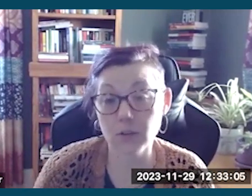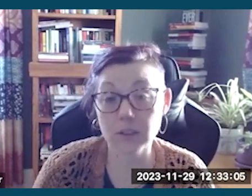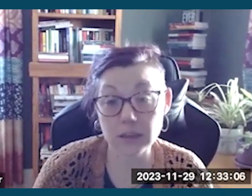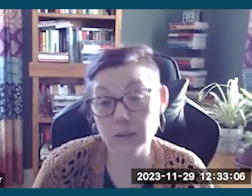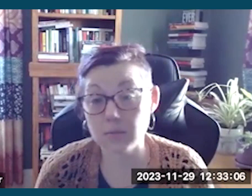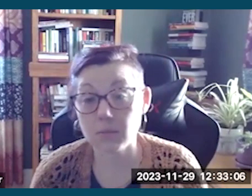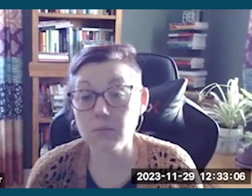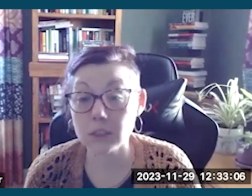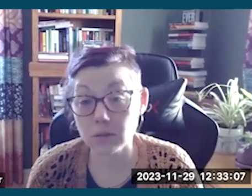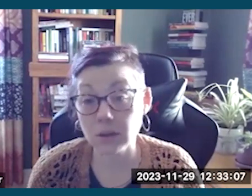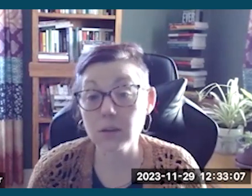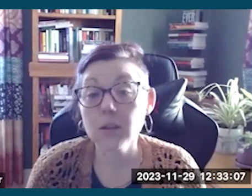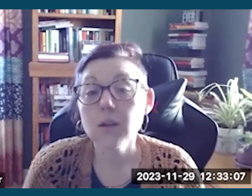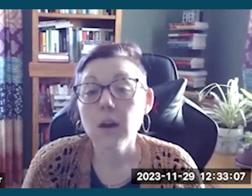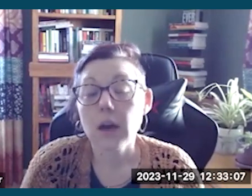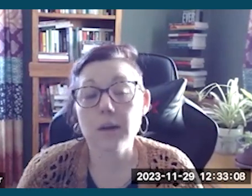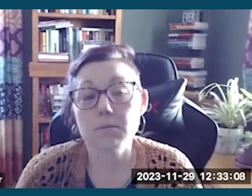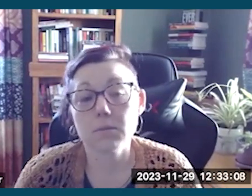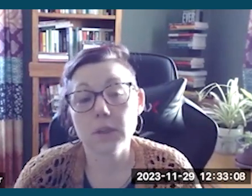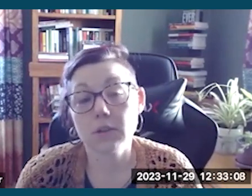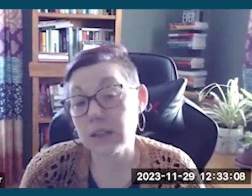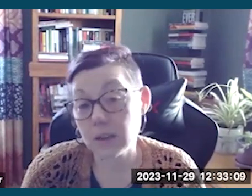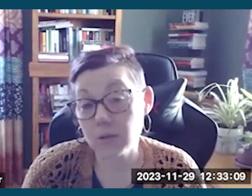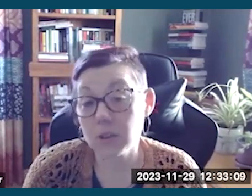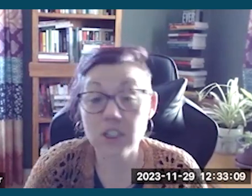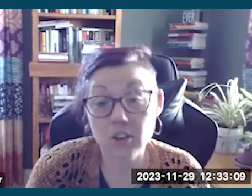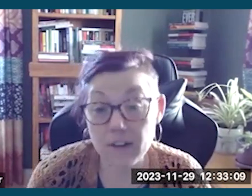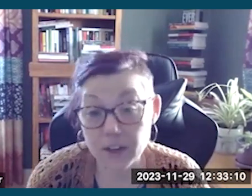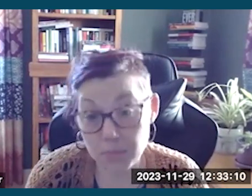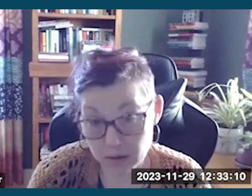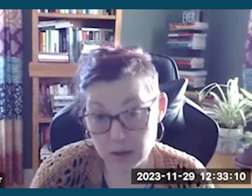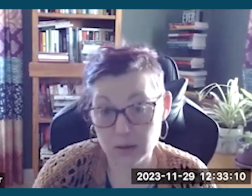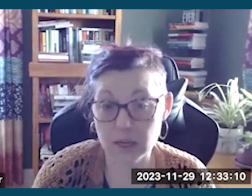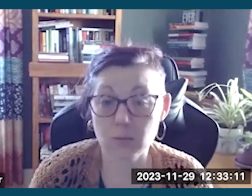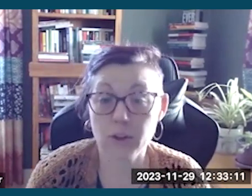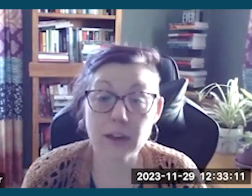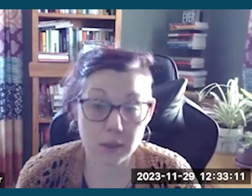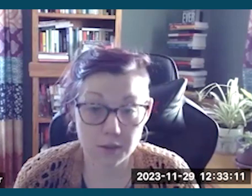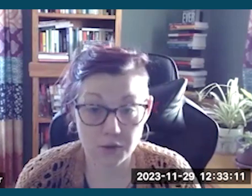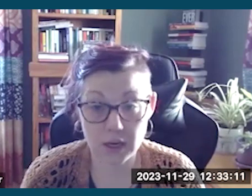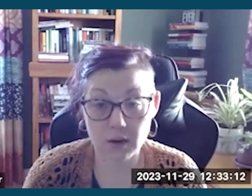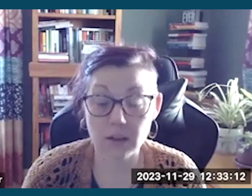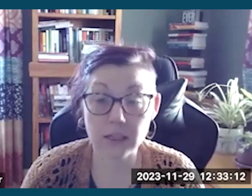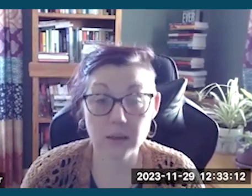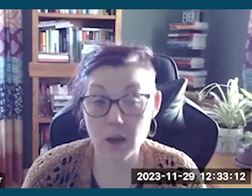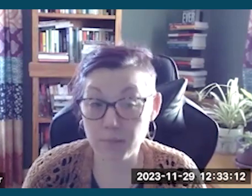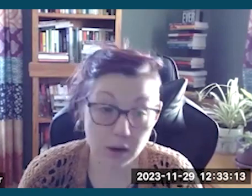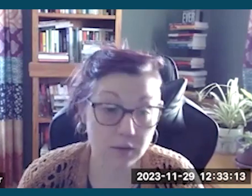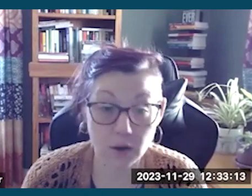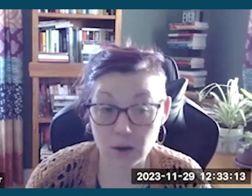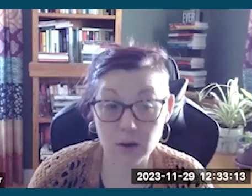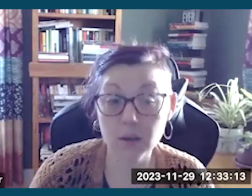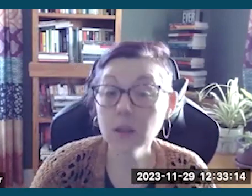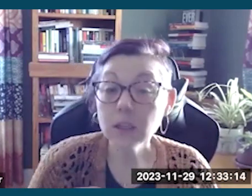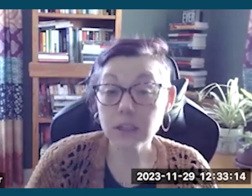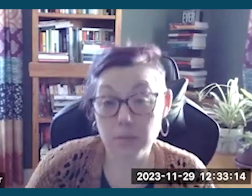other folks in outstate Minnesota. So that's another one, geographic barriers and what that means for care. And that's a part